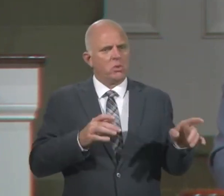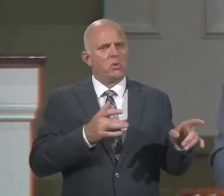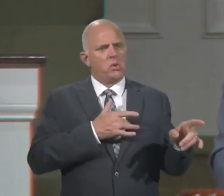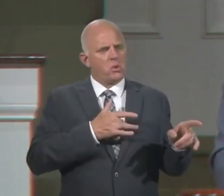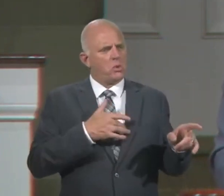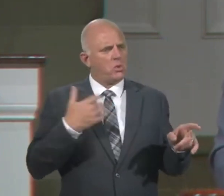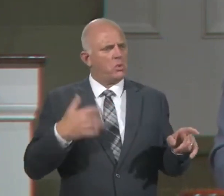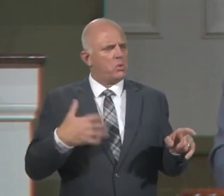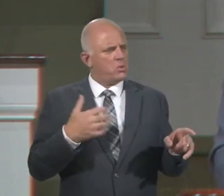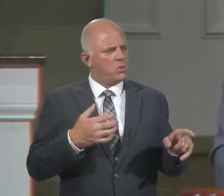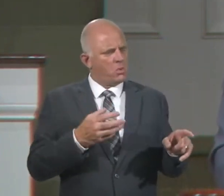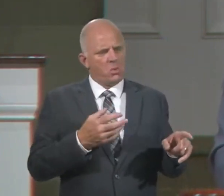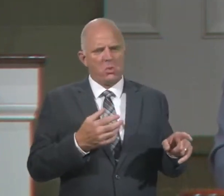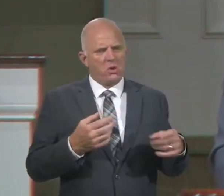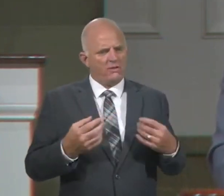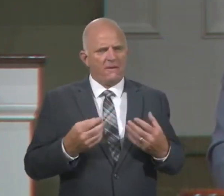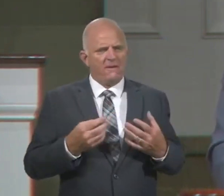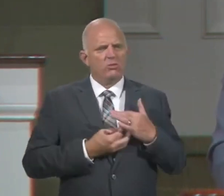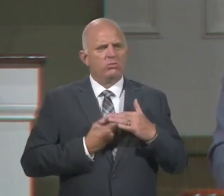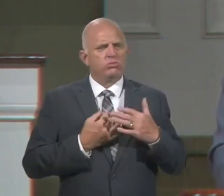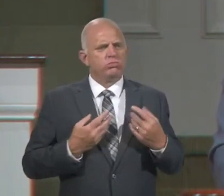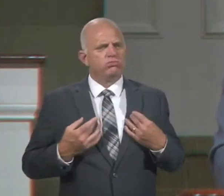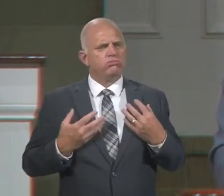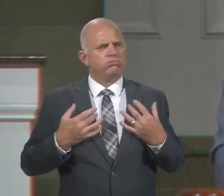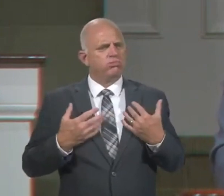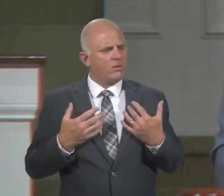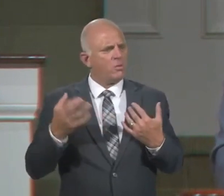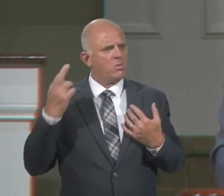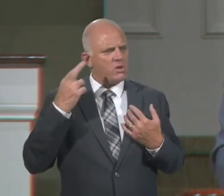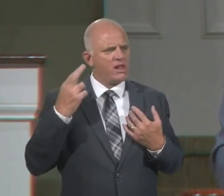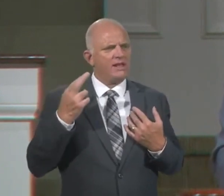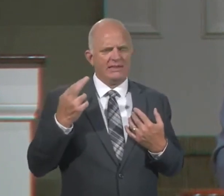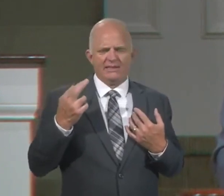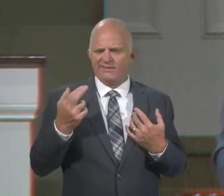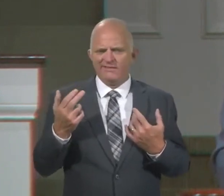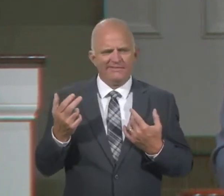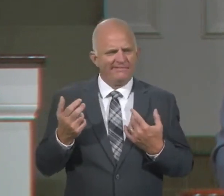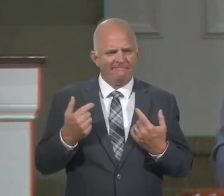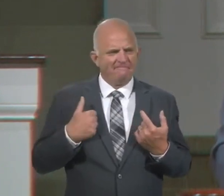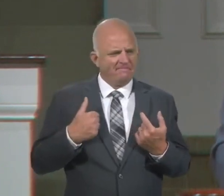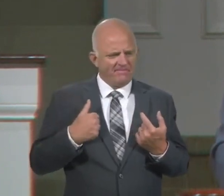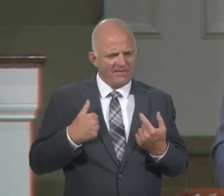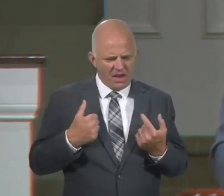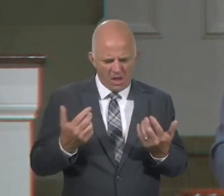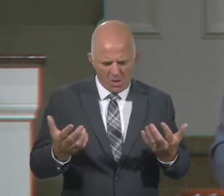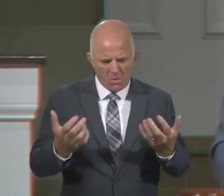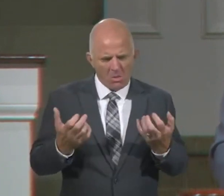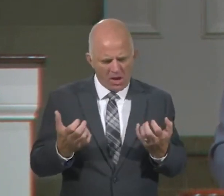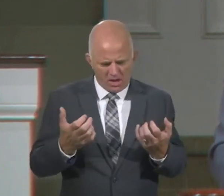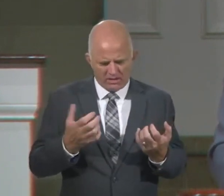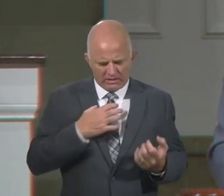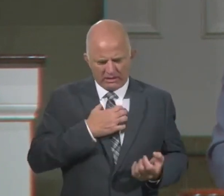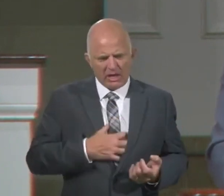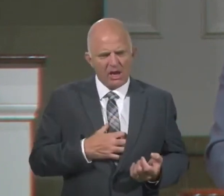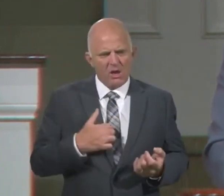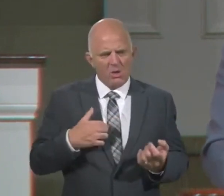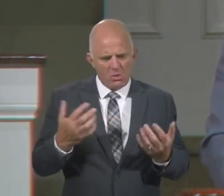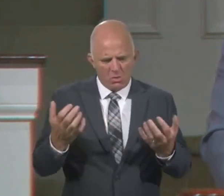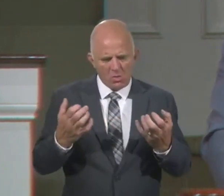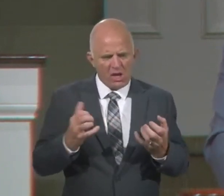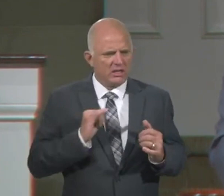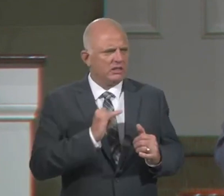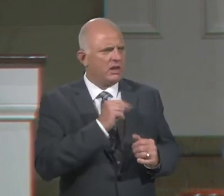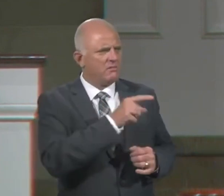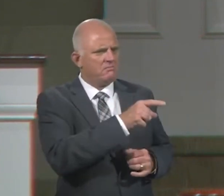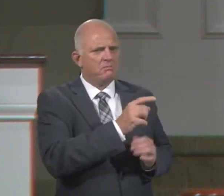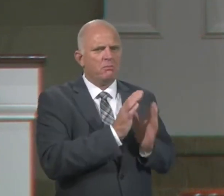his heart as he realized there's something inside me that wants to pray. In